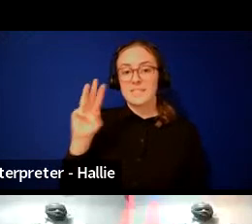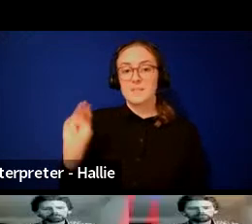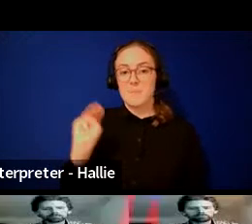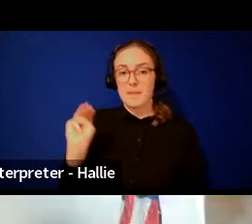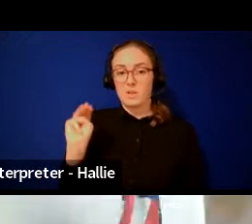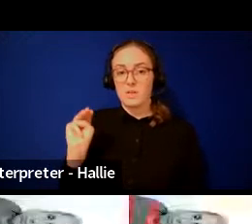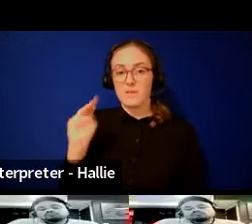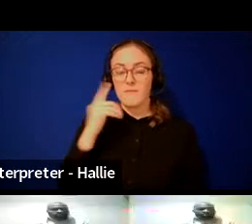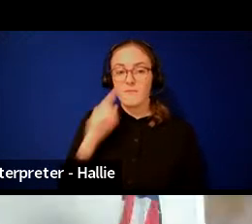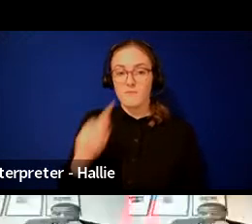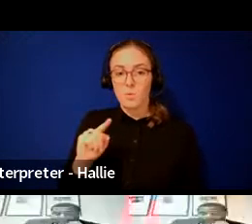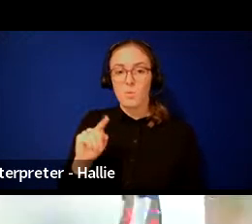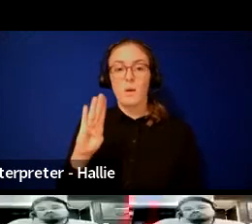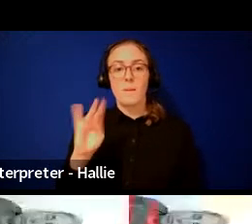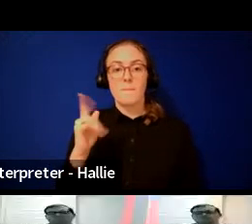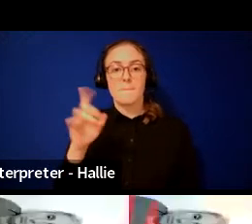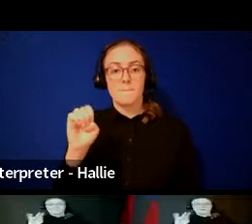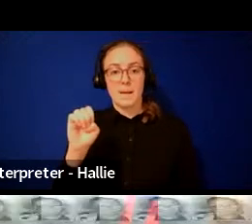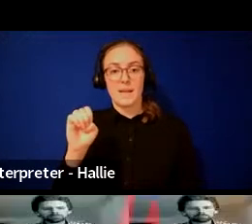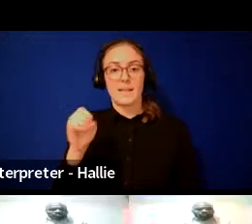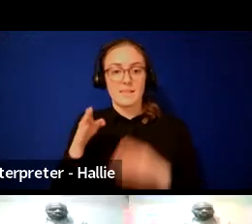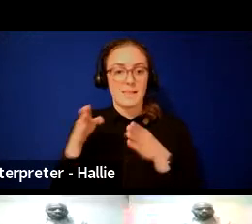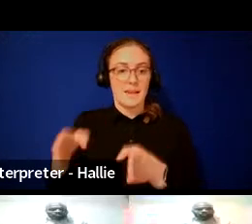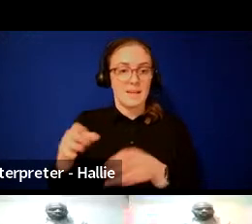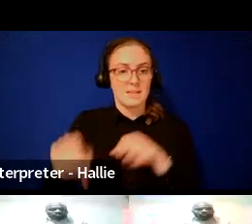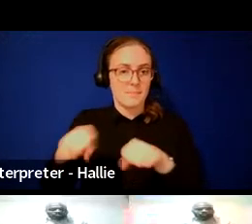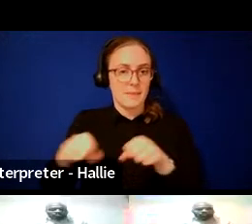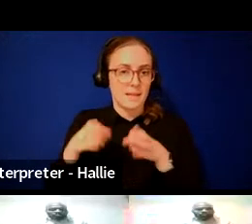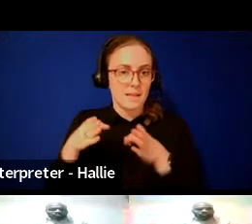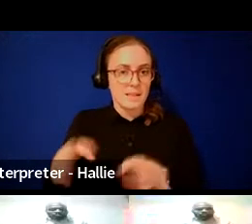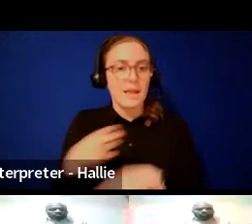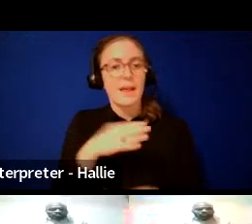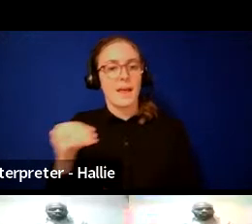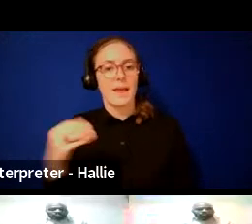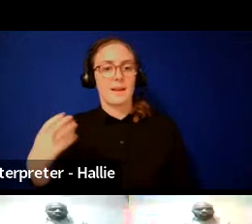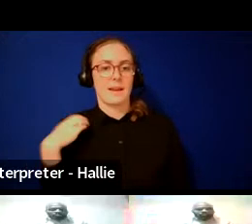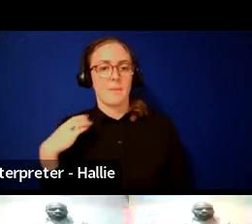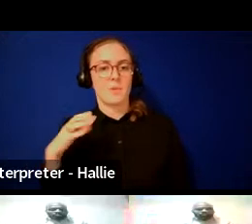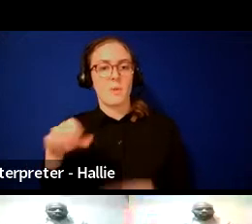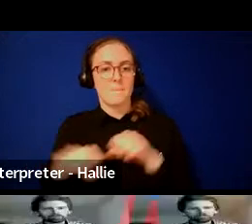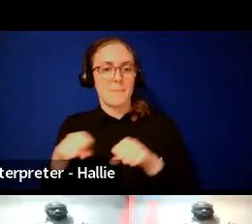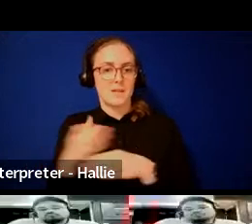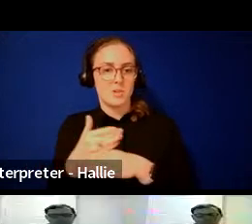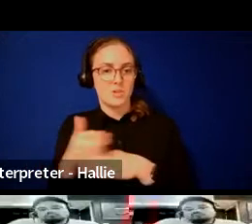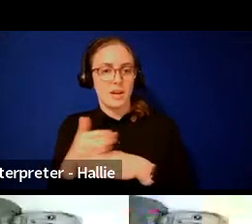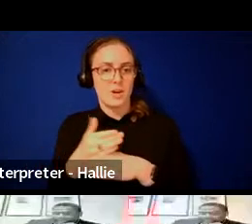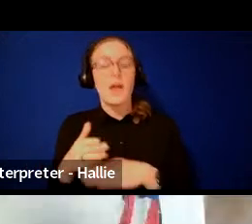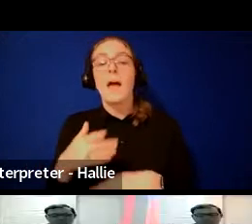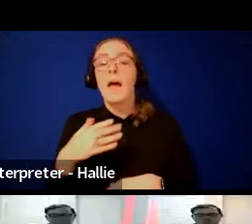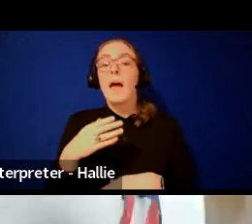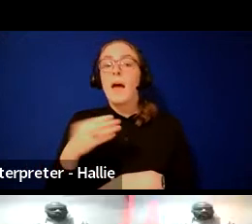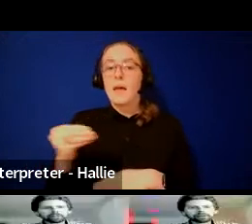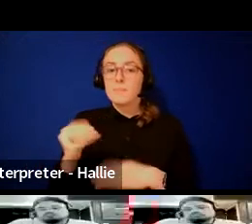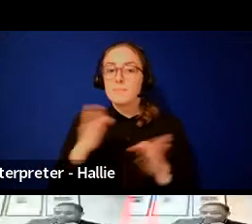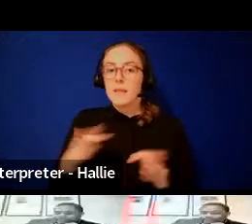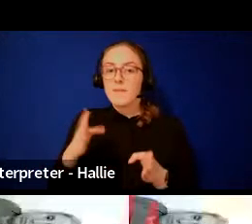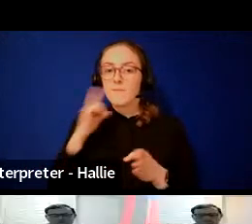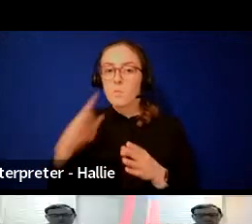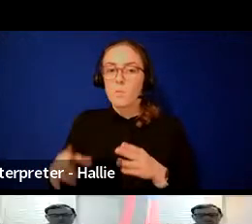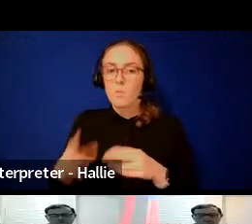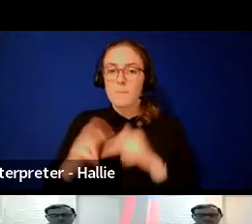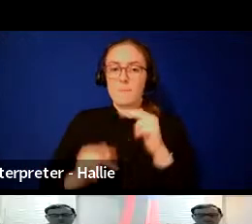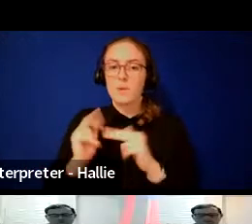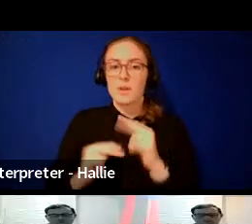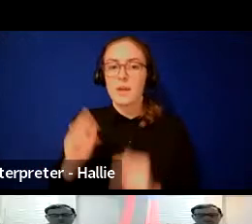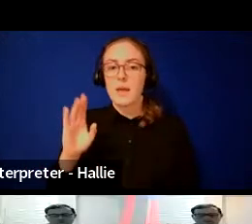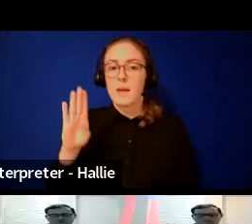the expansion of Capital Bike Share. And then there is 114 million to continue building bus-only lanes and other priority bus